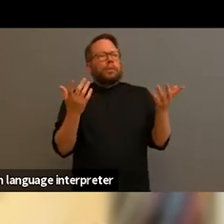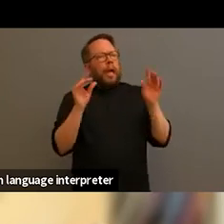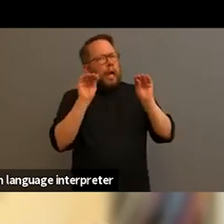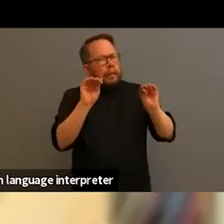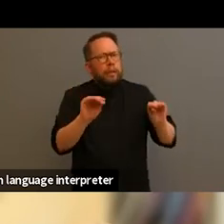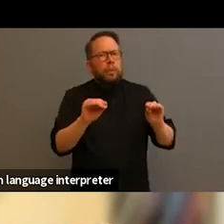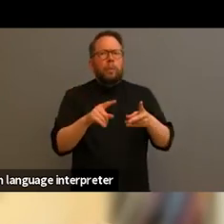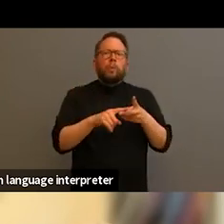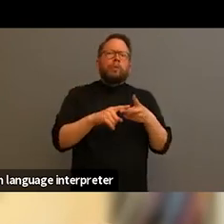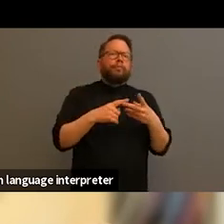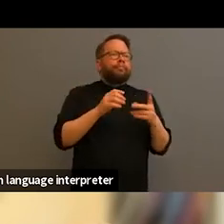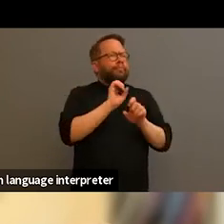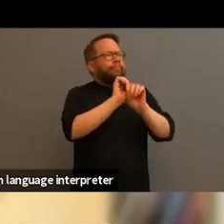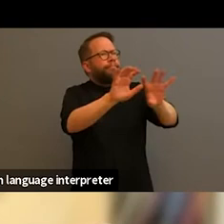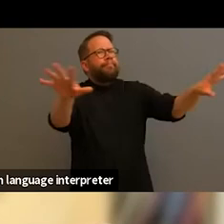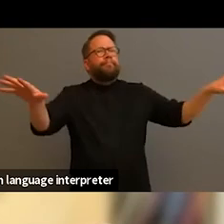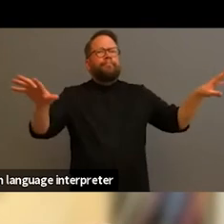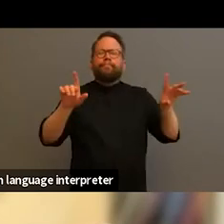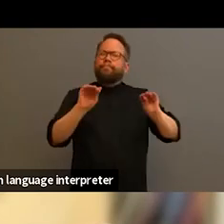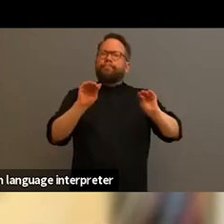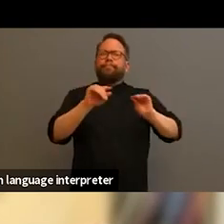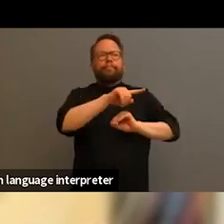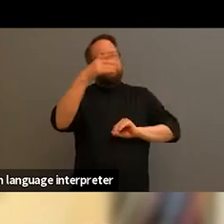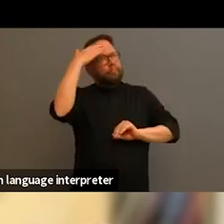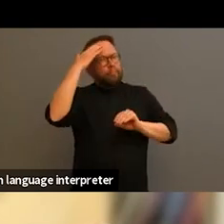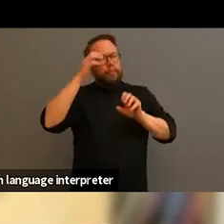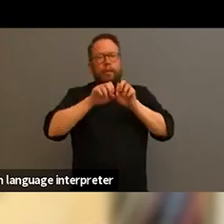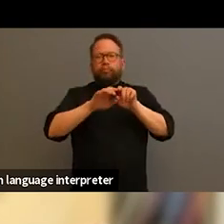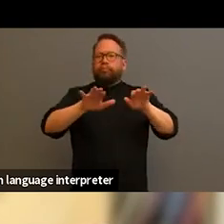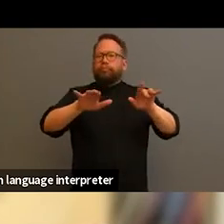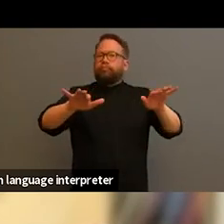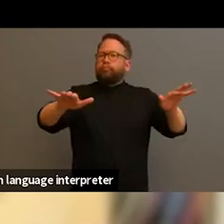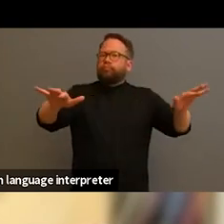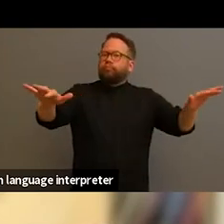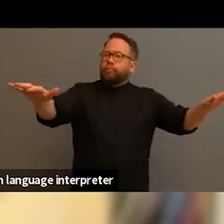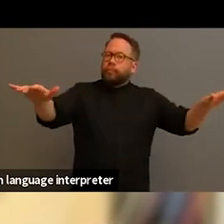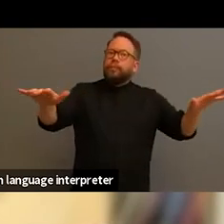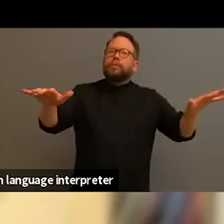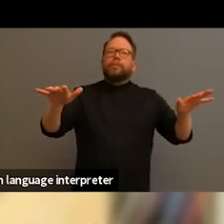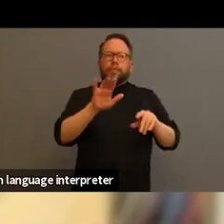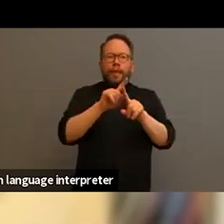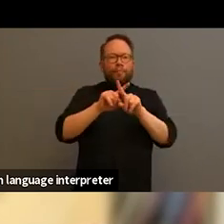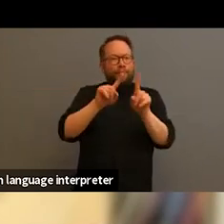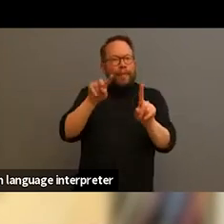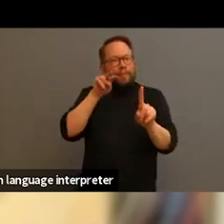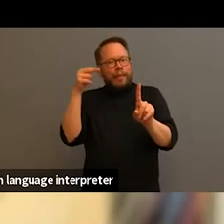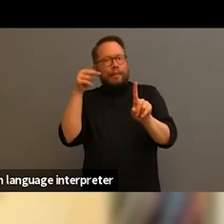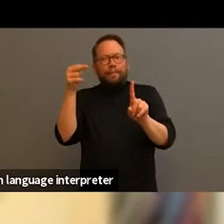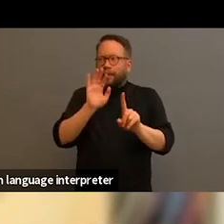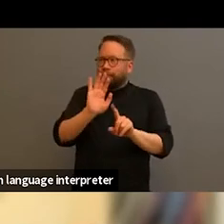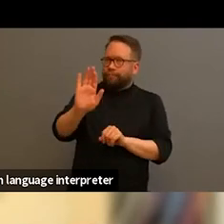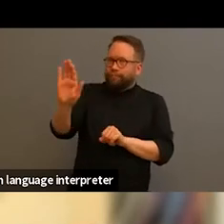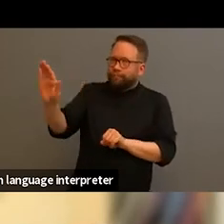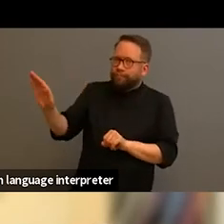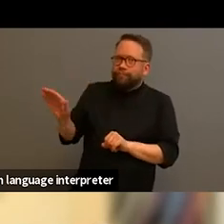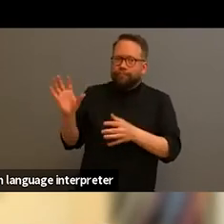to ensure that also the perspective of disability is part of the sustainable agenda and the work they